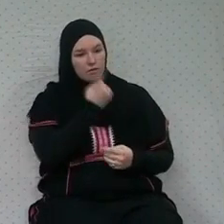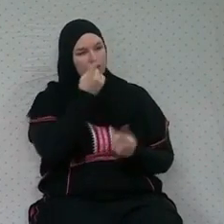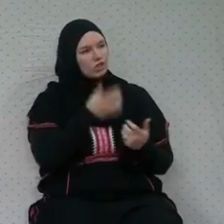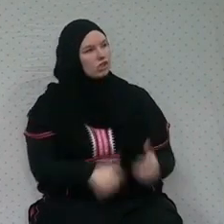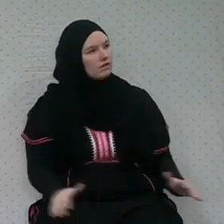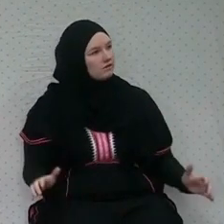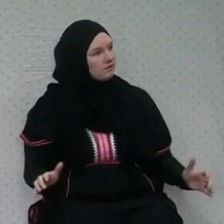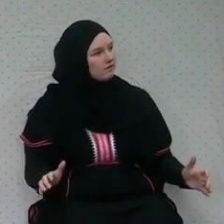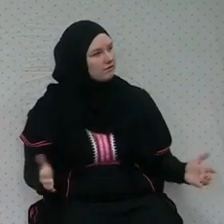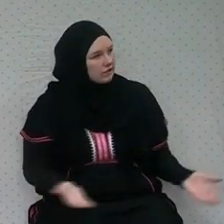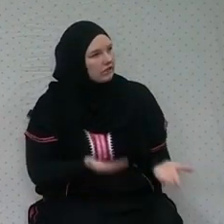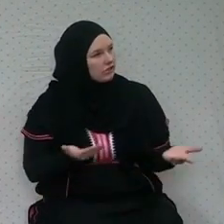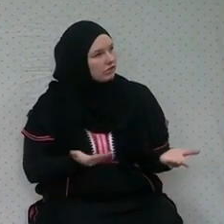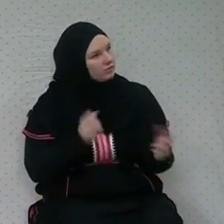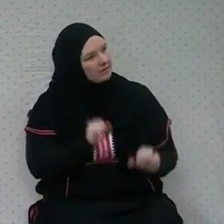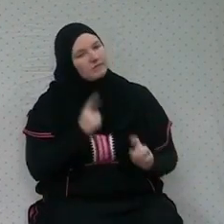fate.